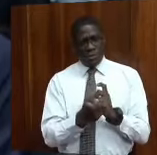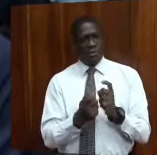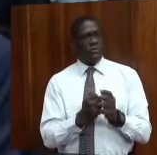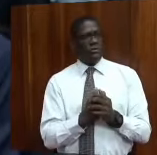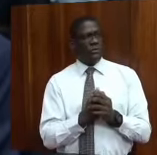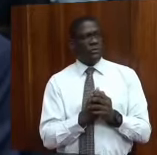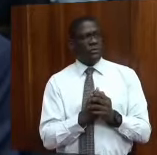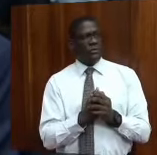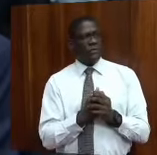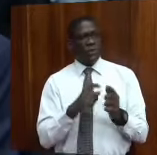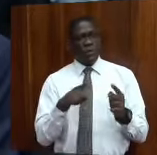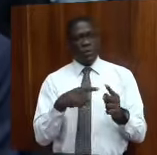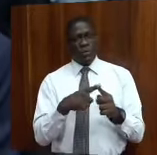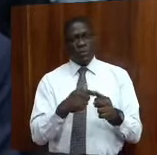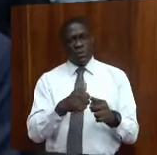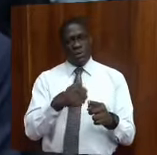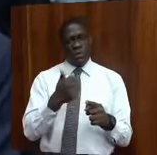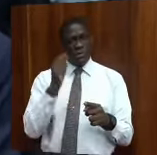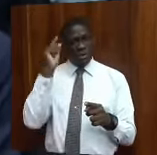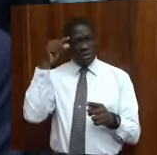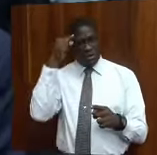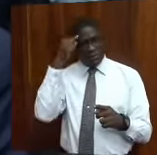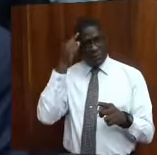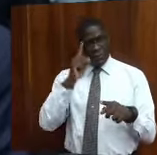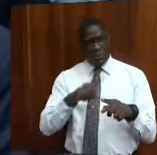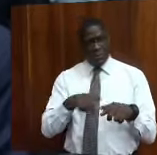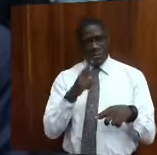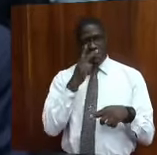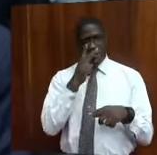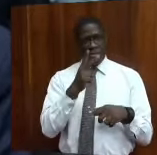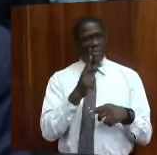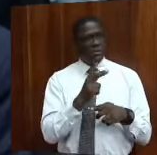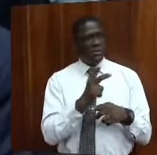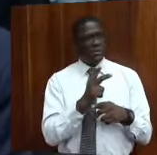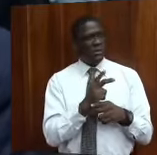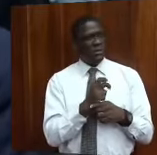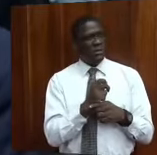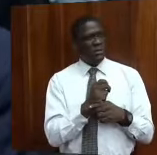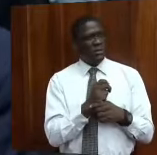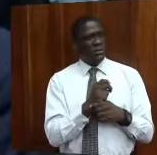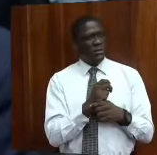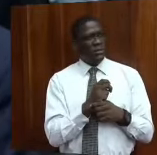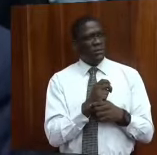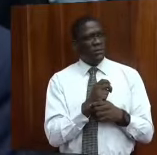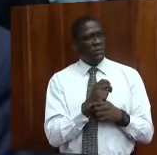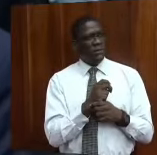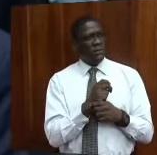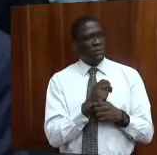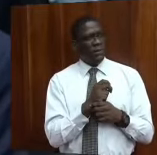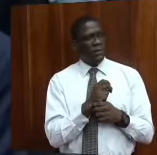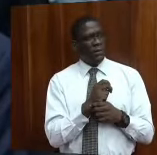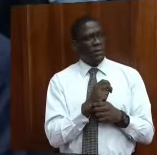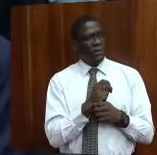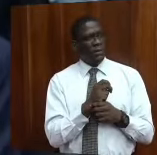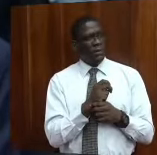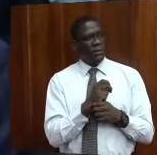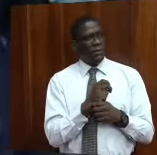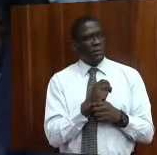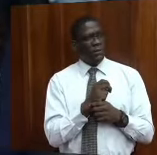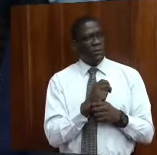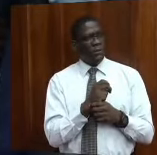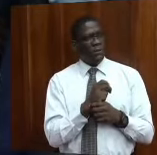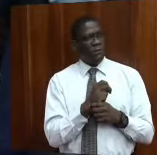When others could not see beyond the power of a single monopolistic company from the